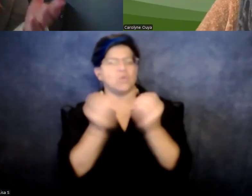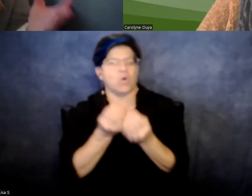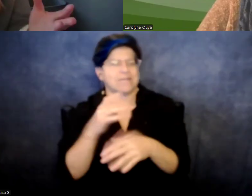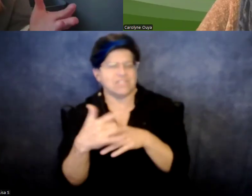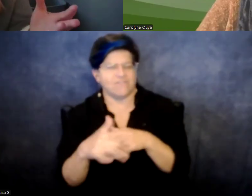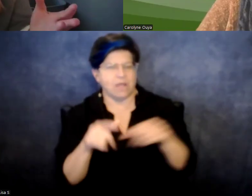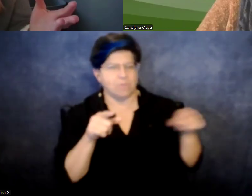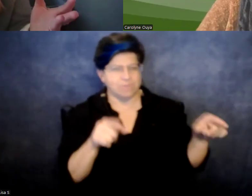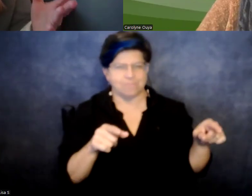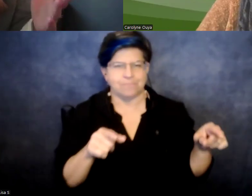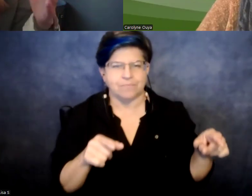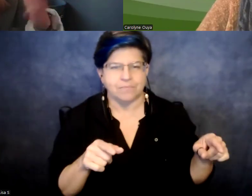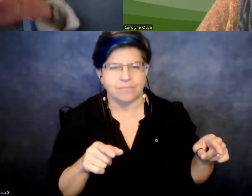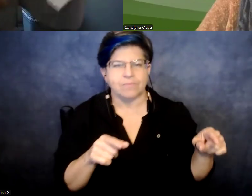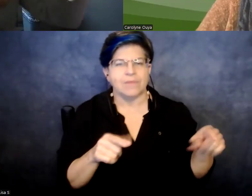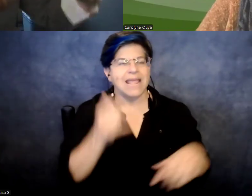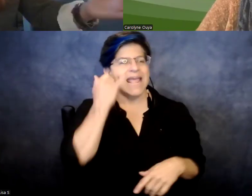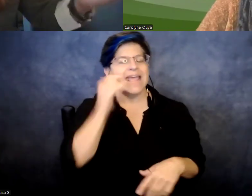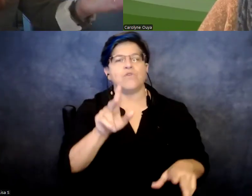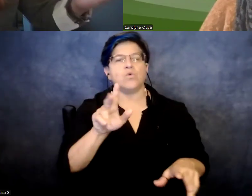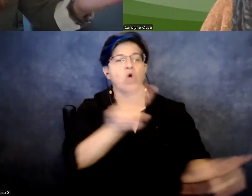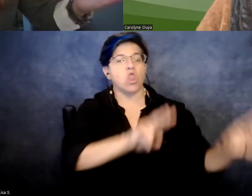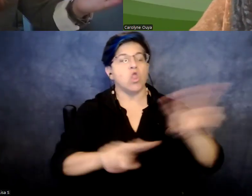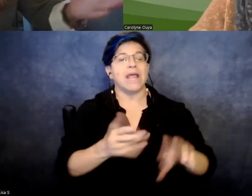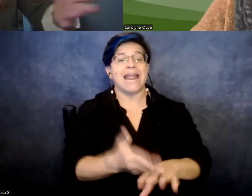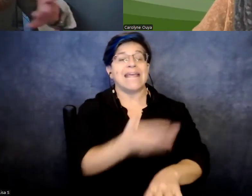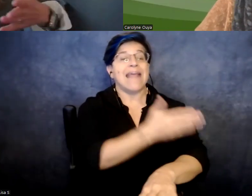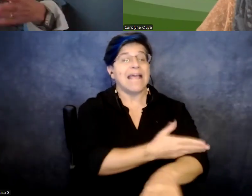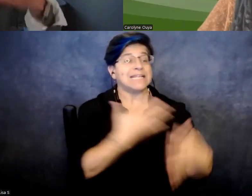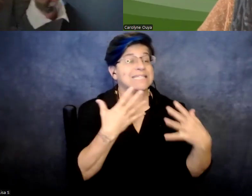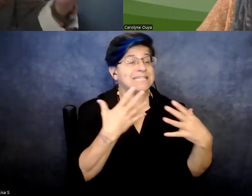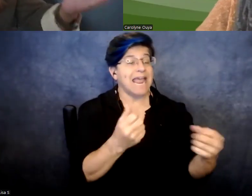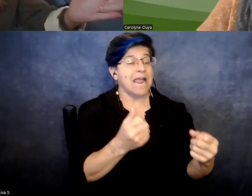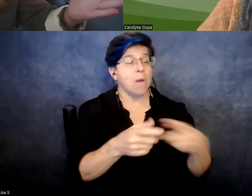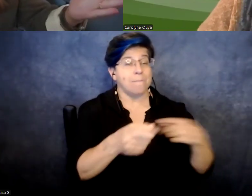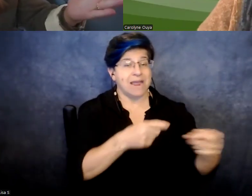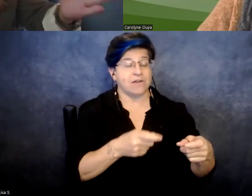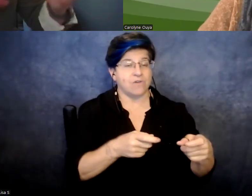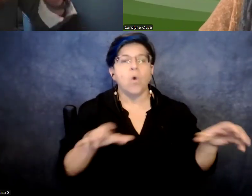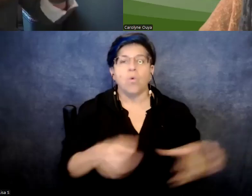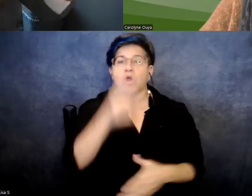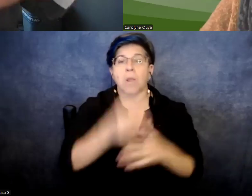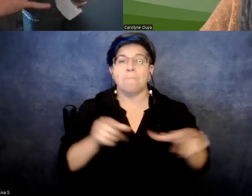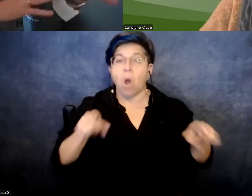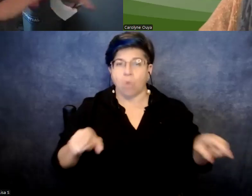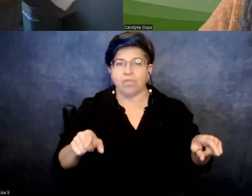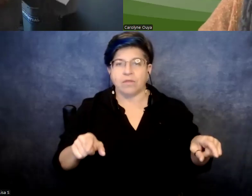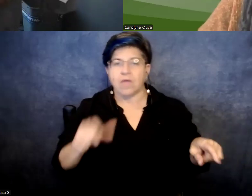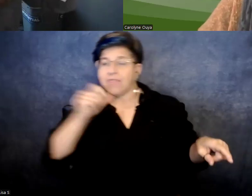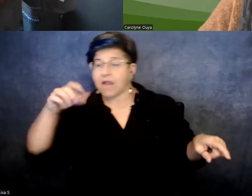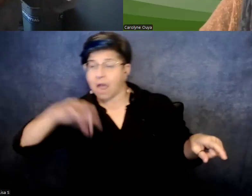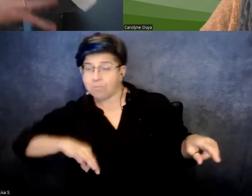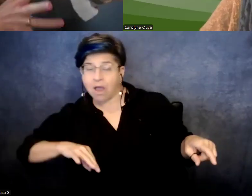look at enhanced care management, we're going to do that on both sides of the house, the nonprofit and the medical side. But the medical side